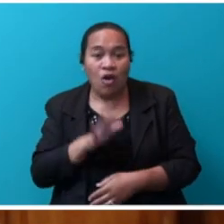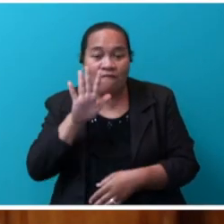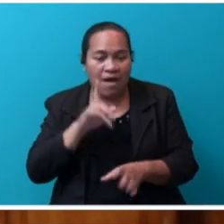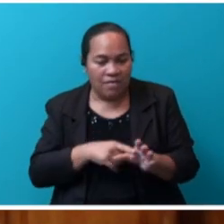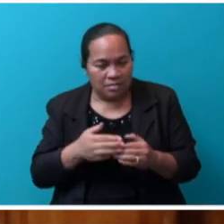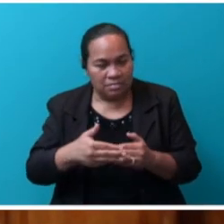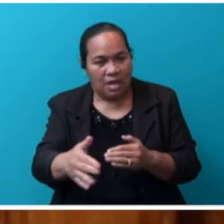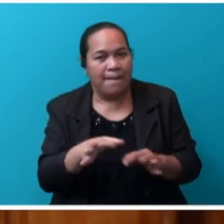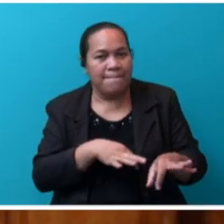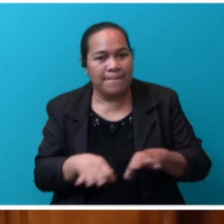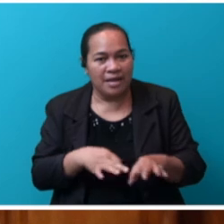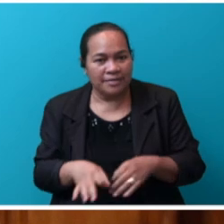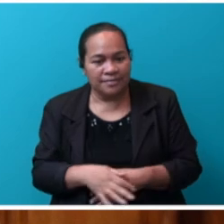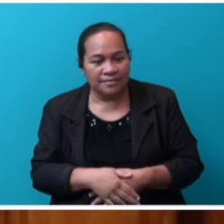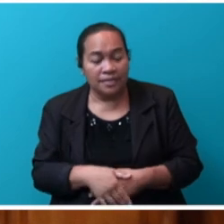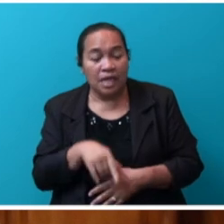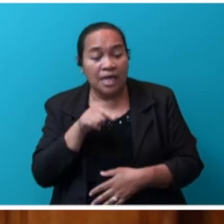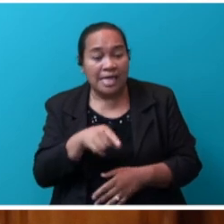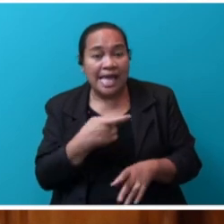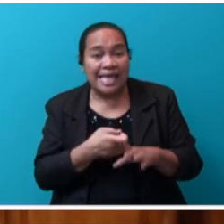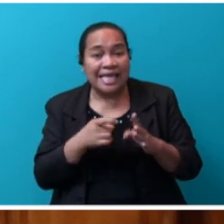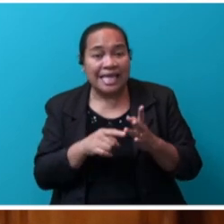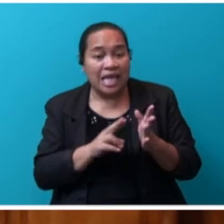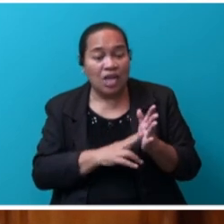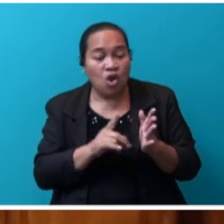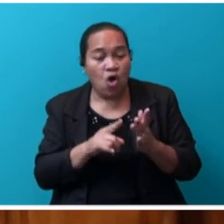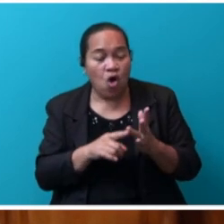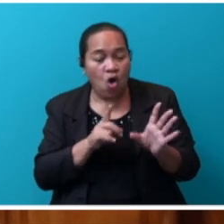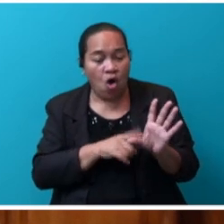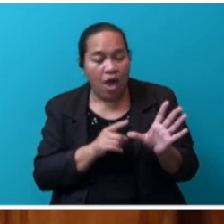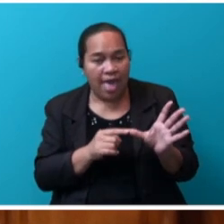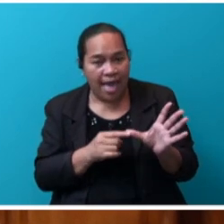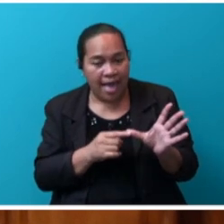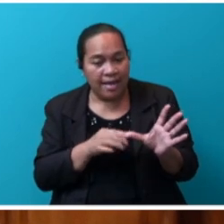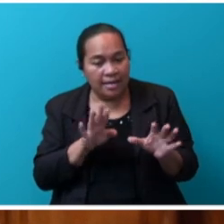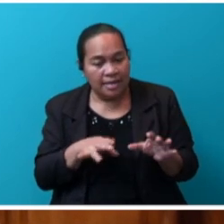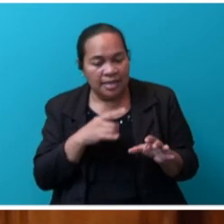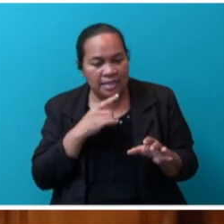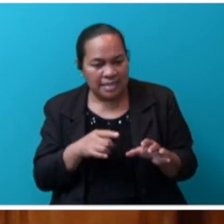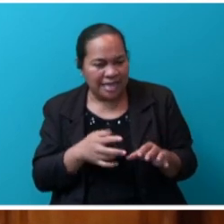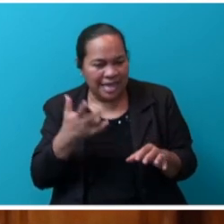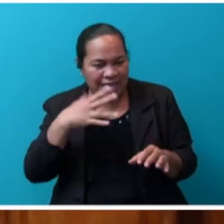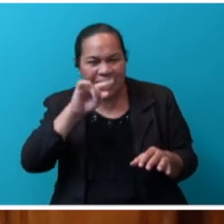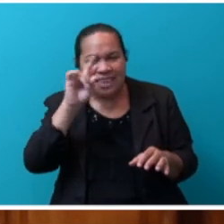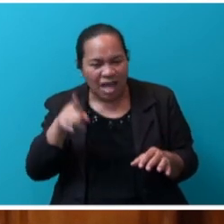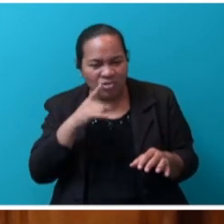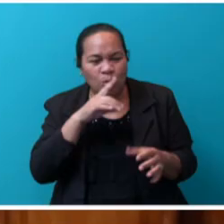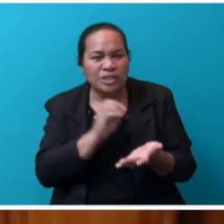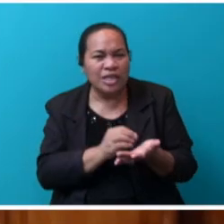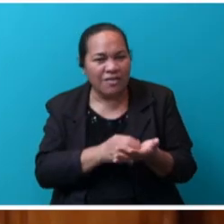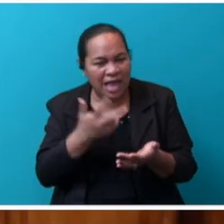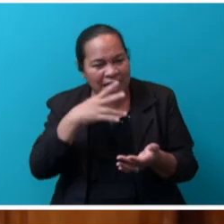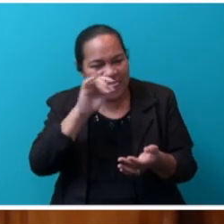Kinoya wastewater treatment plant to a capacity of 180,000 equivalent population is expected to